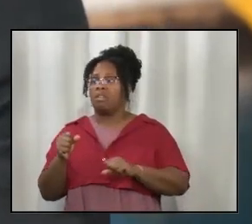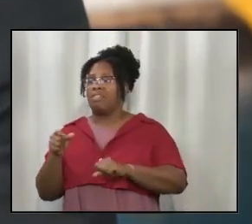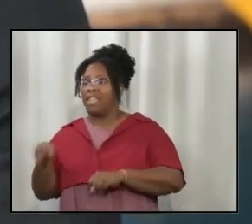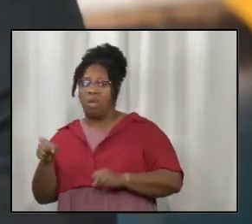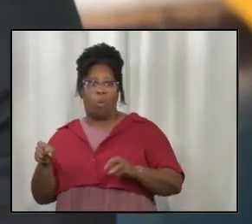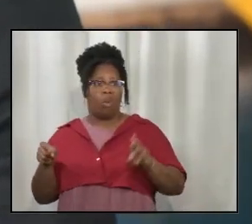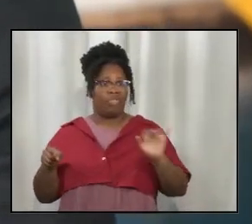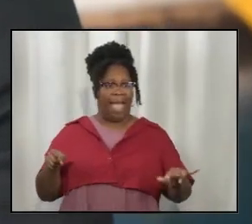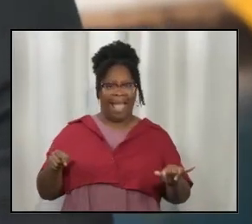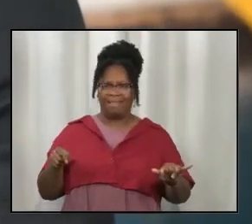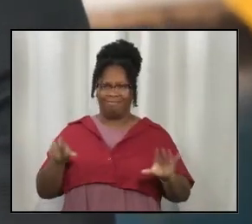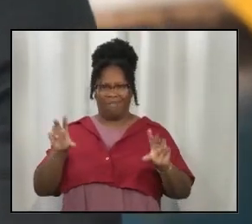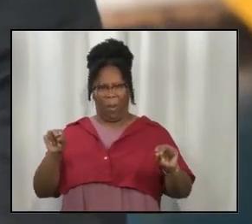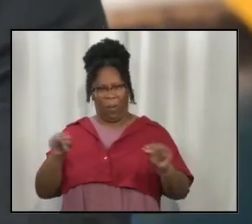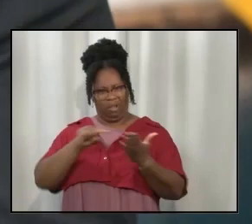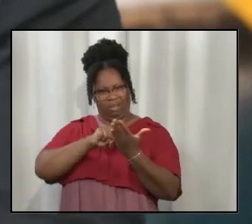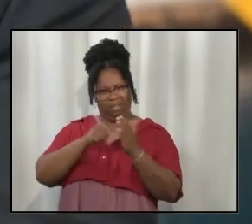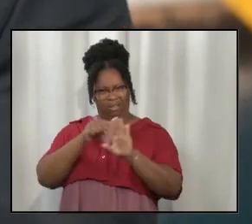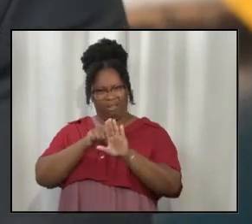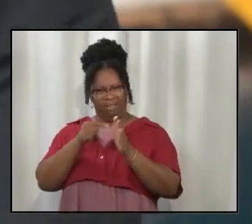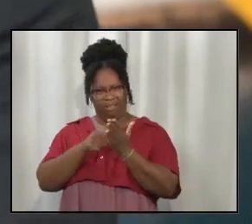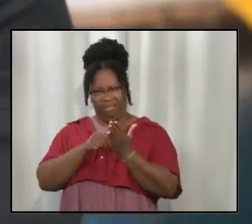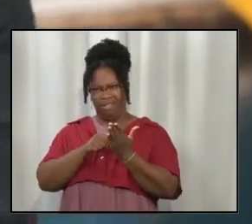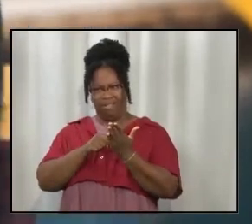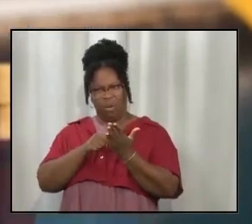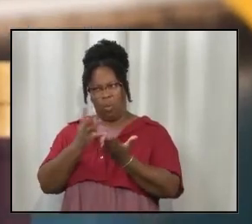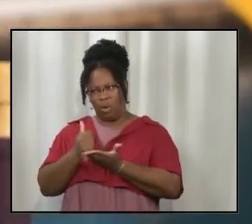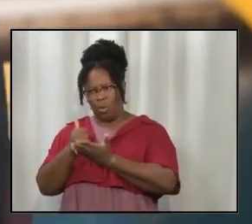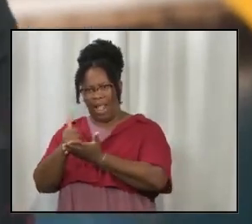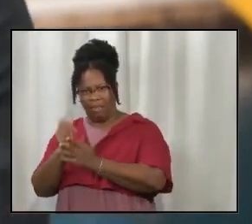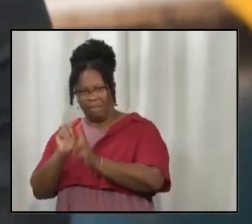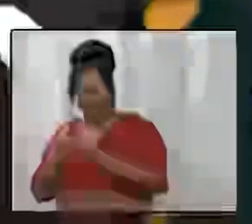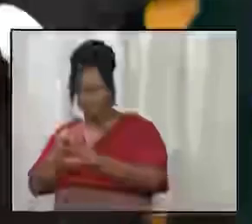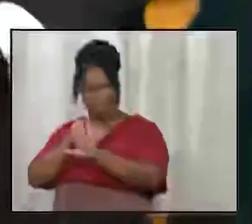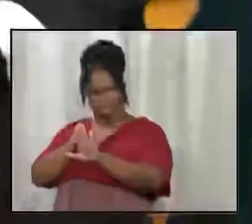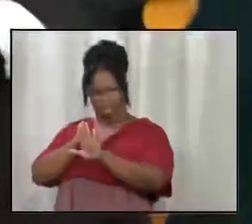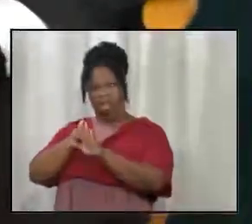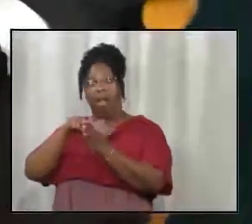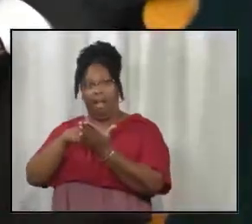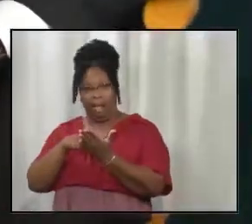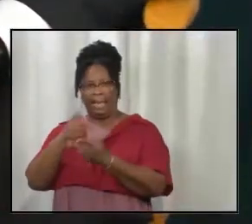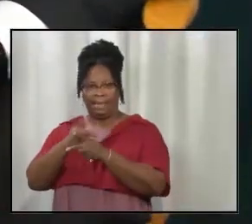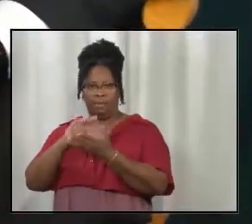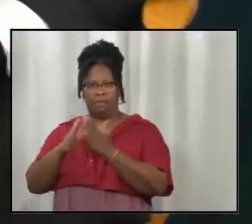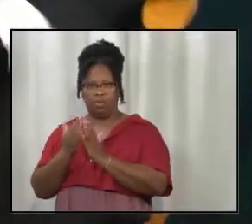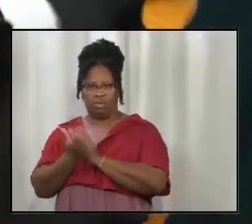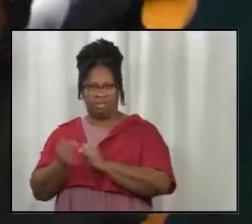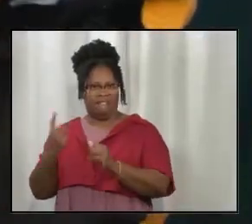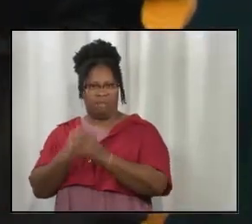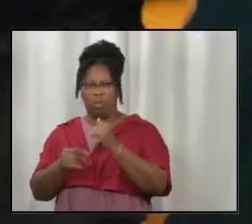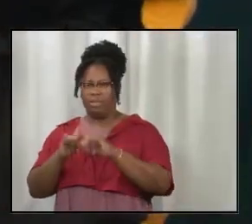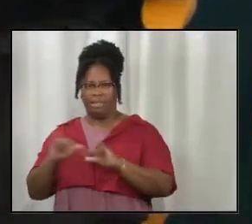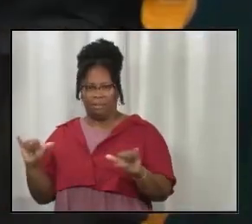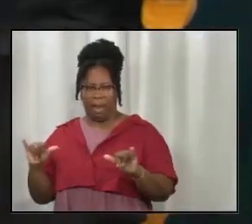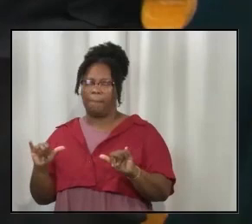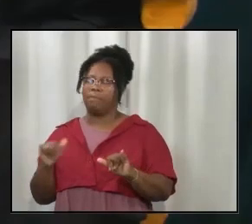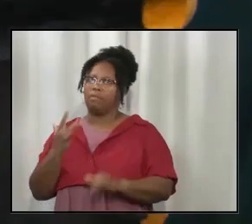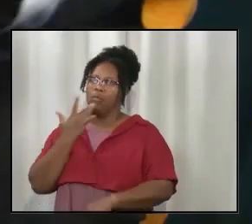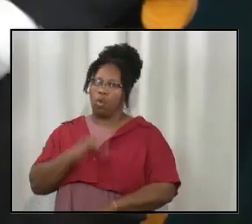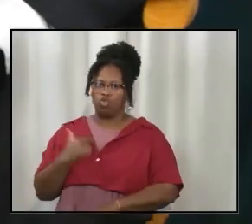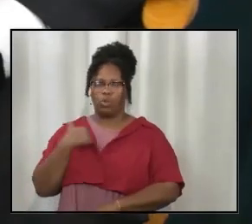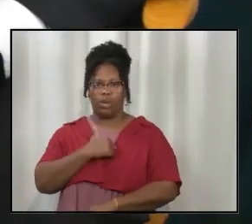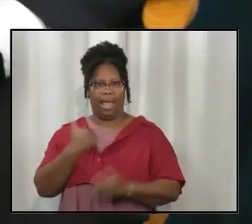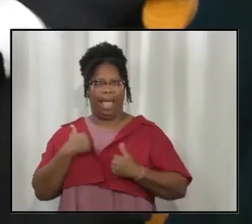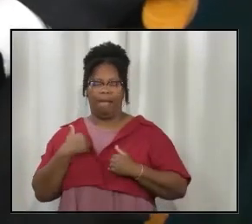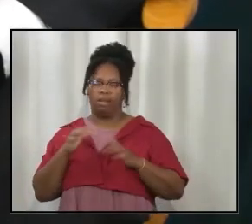two sides of the same coin. We want to help people and we want to keep our community safe. And so we're fortunate that we have an